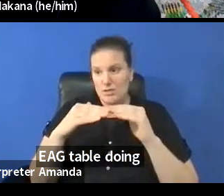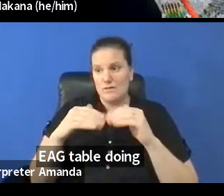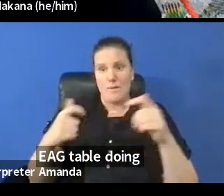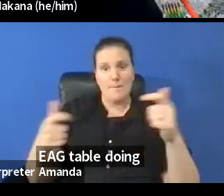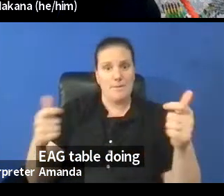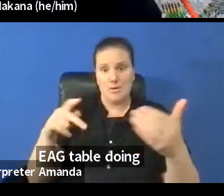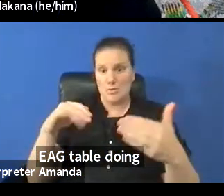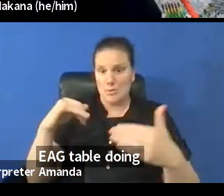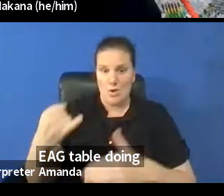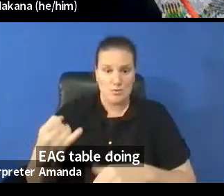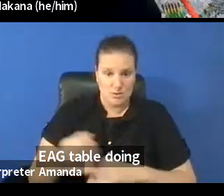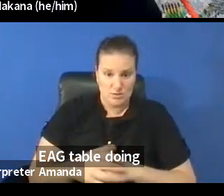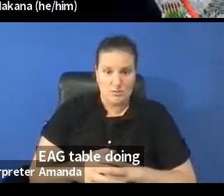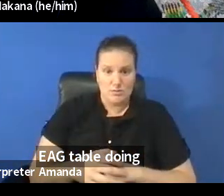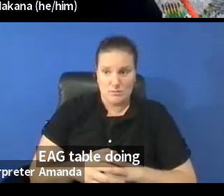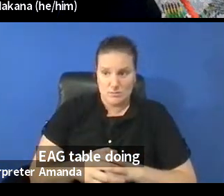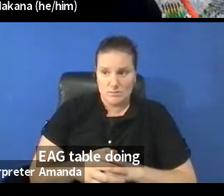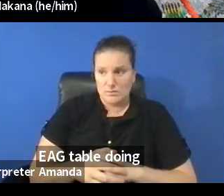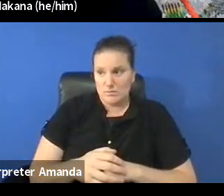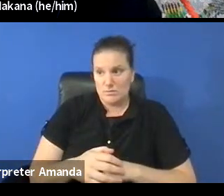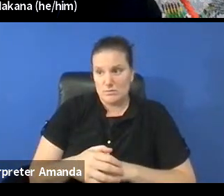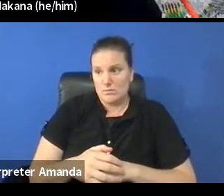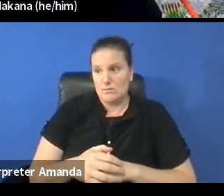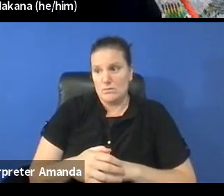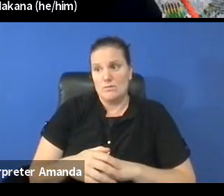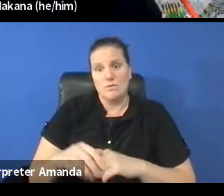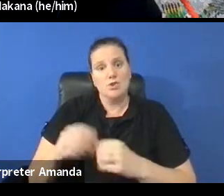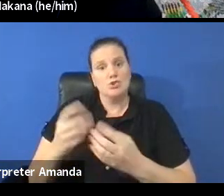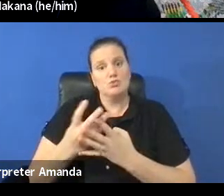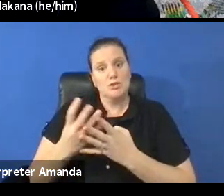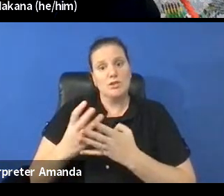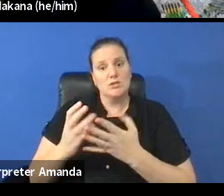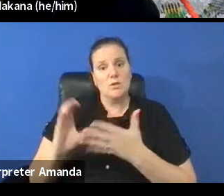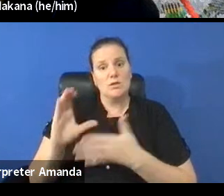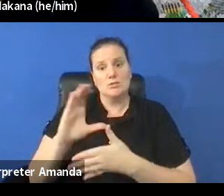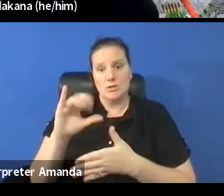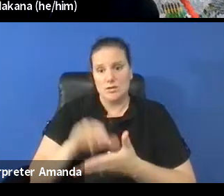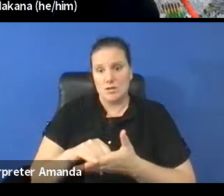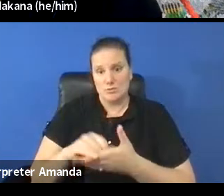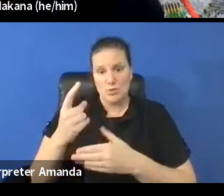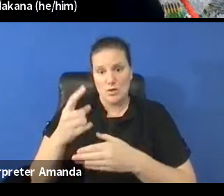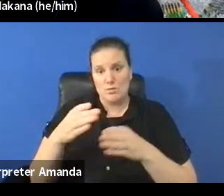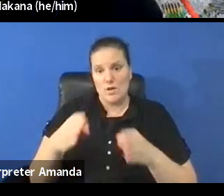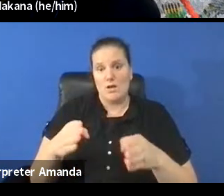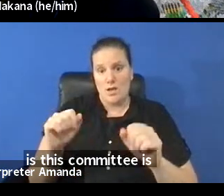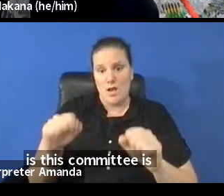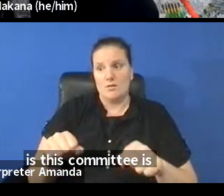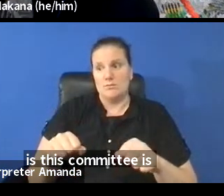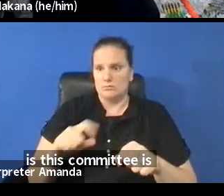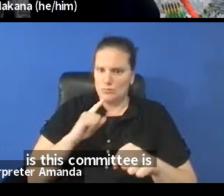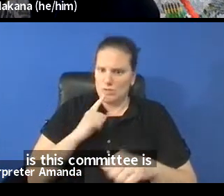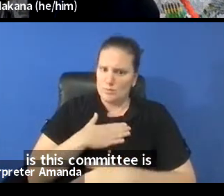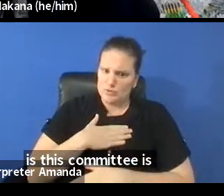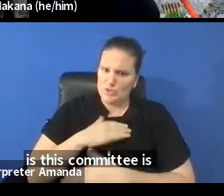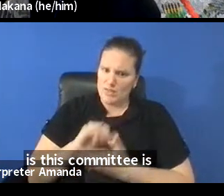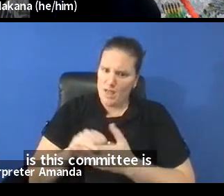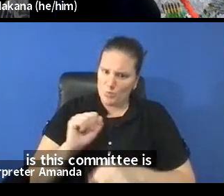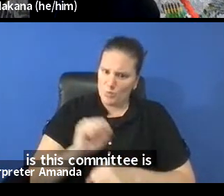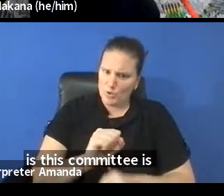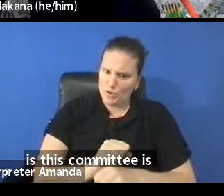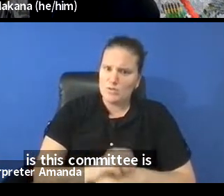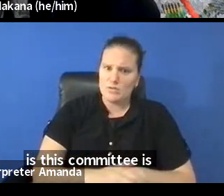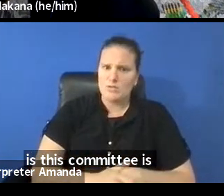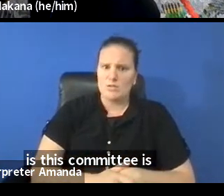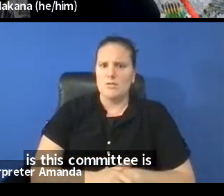project, and the screening criteria, I think, is one way by which to do that. So really appreciate that work.